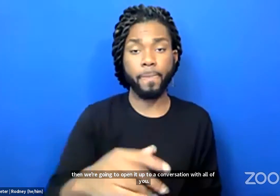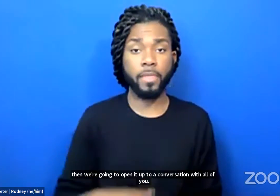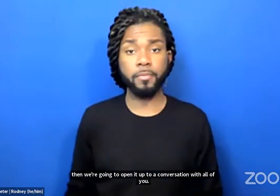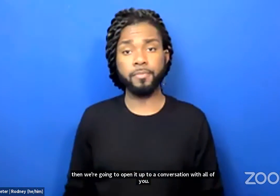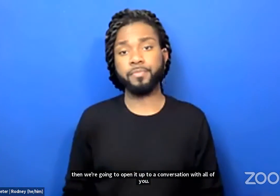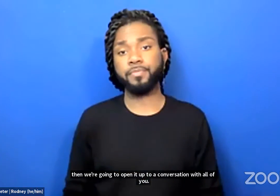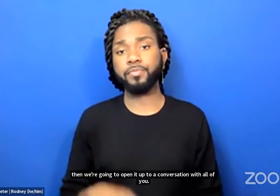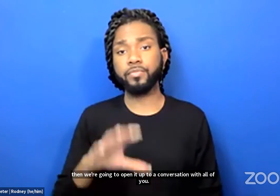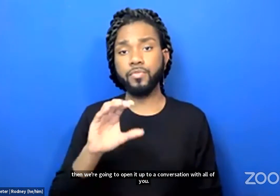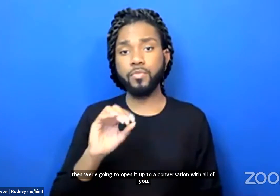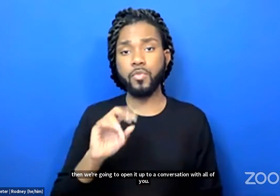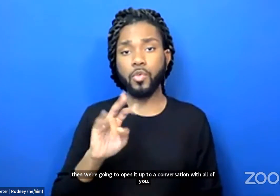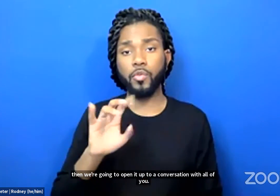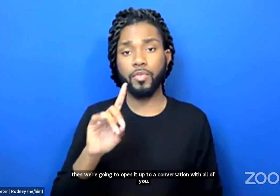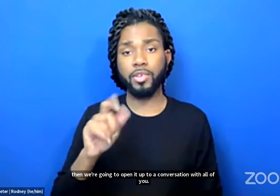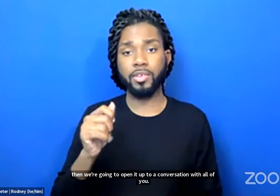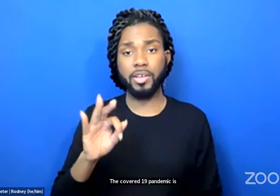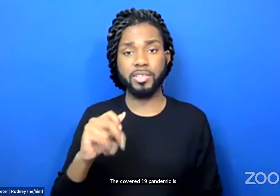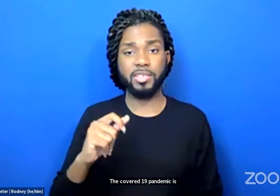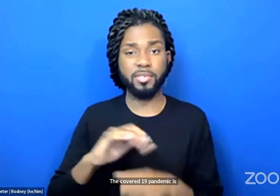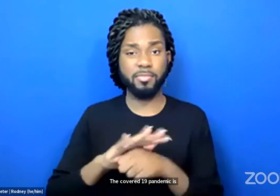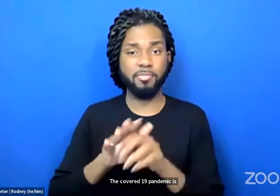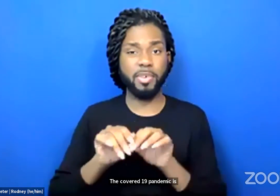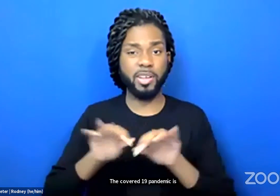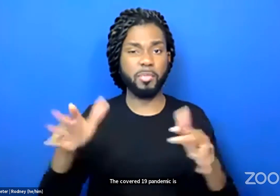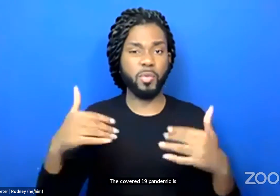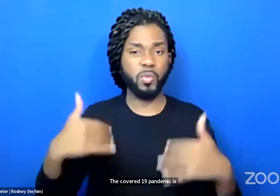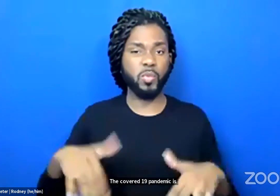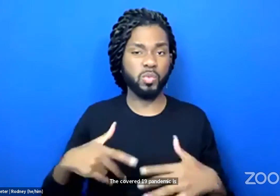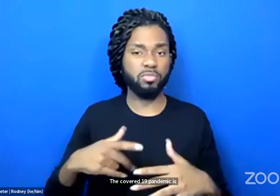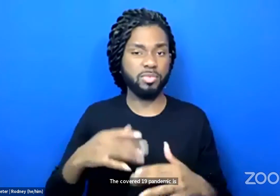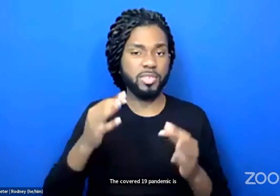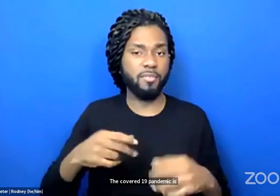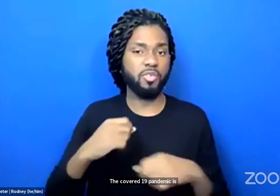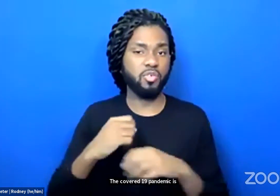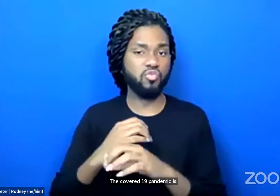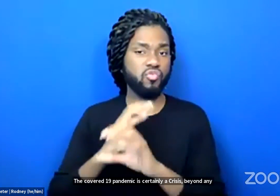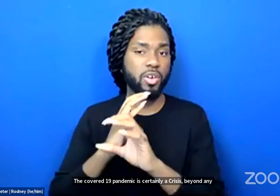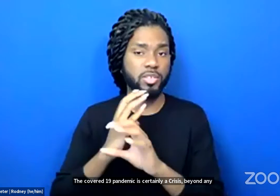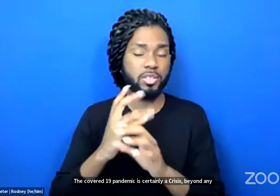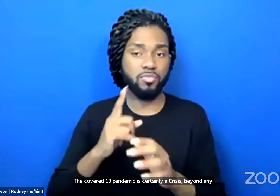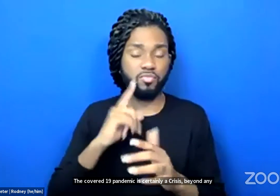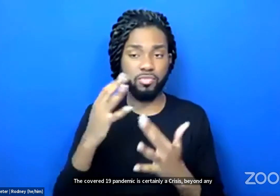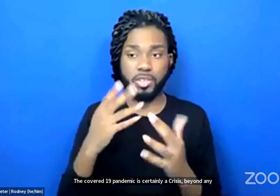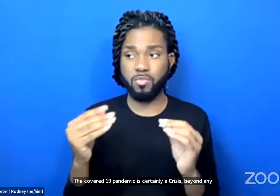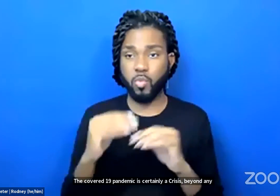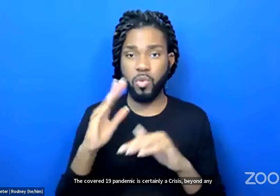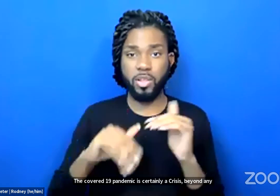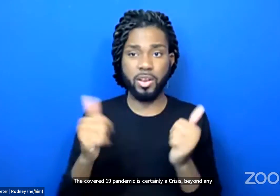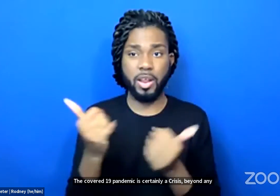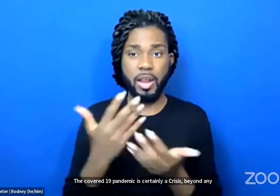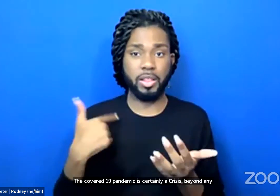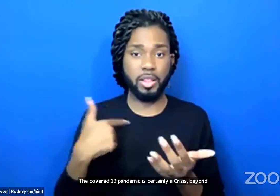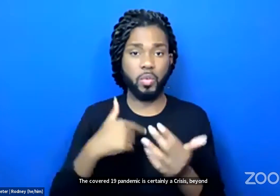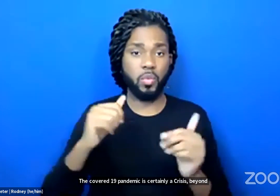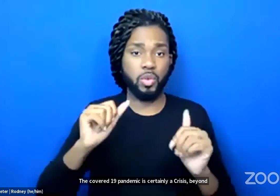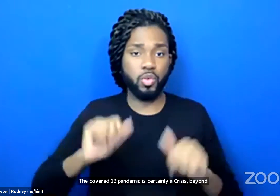COVID-19 pandemic is certainly a crisis beyond anything that we could have ever